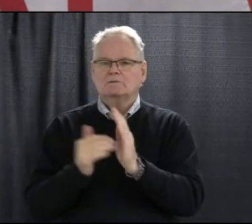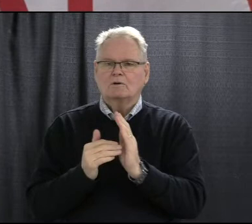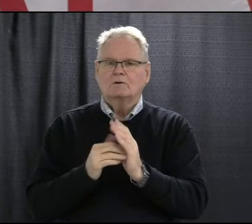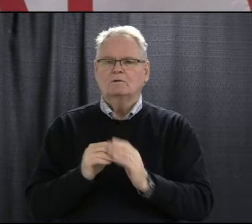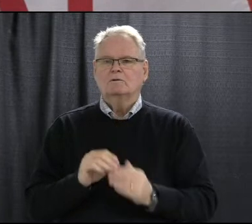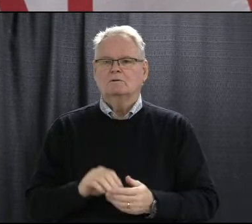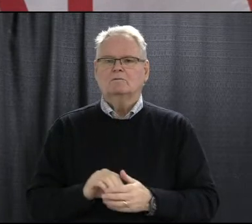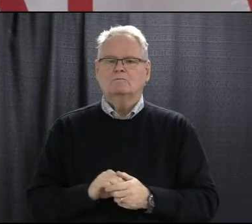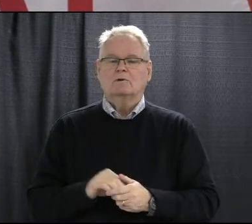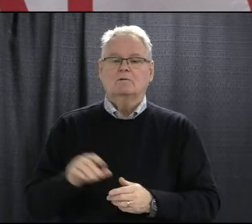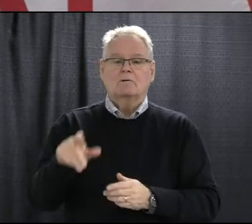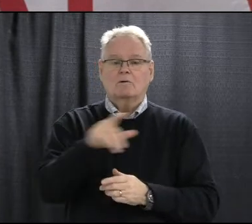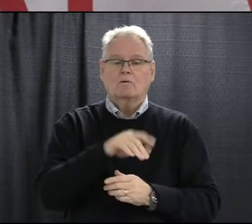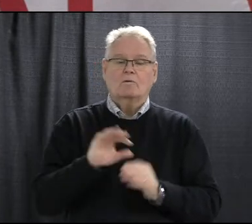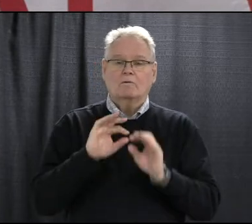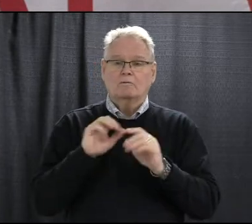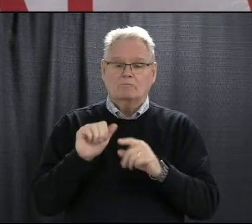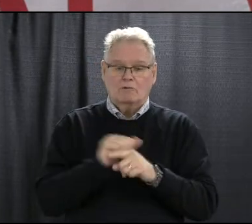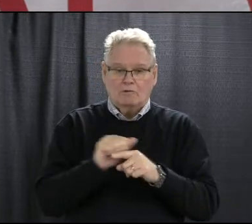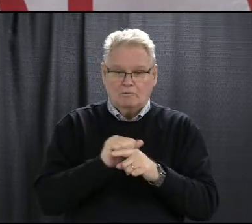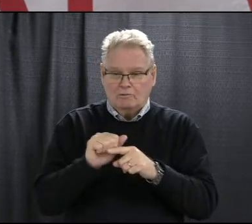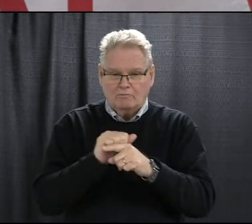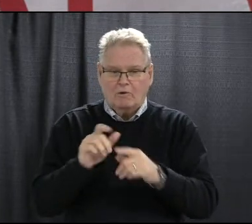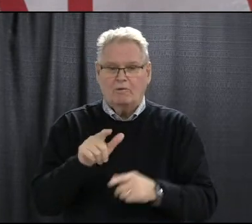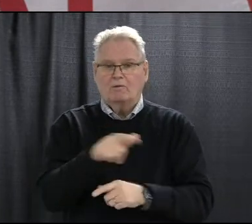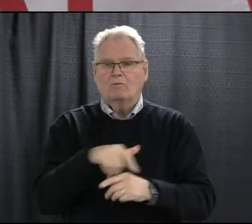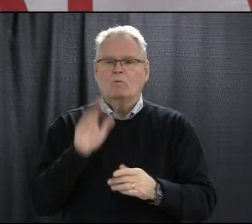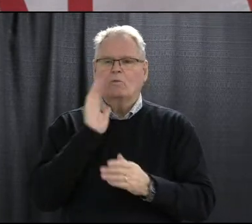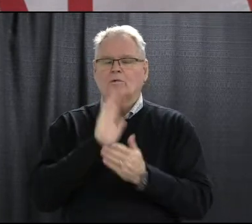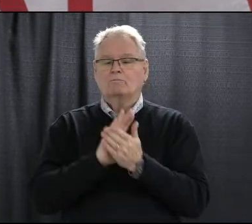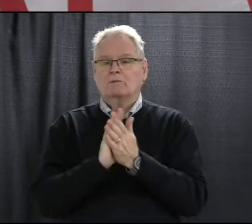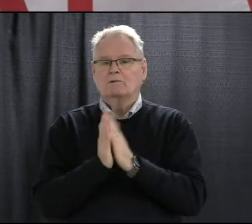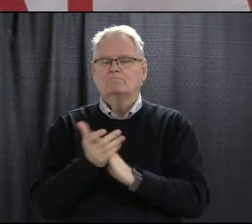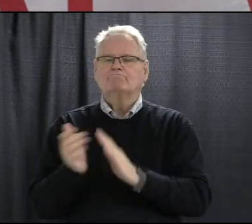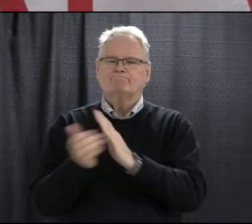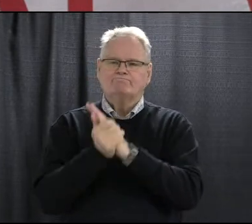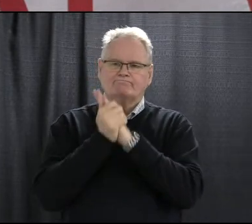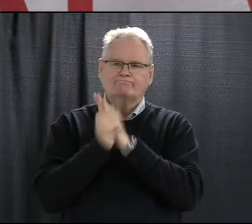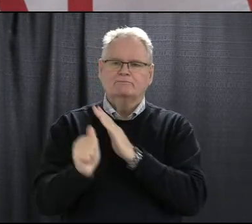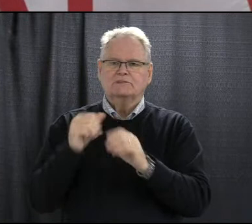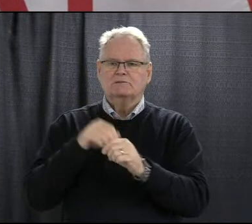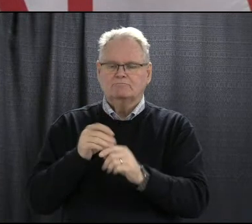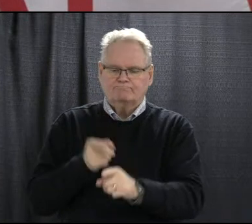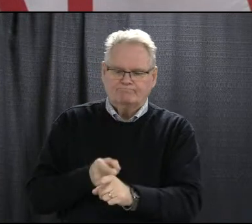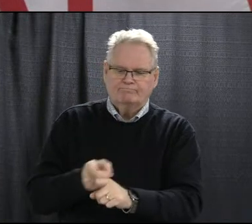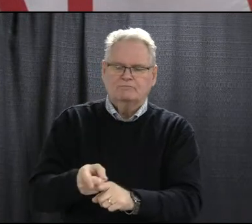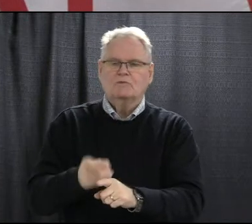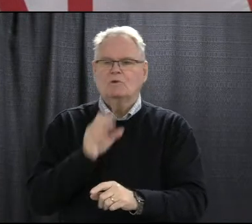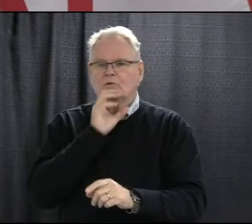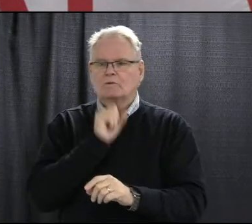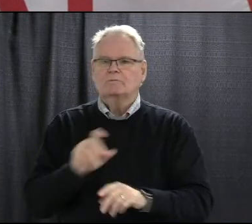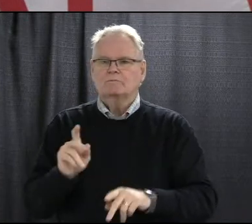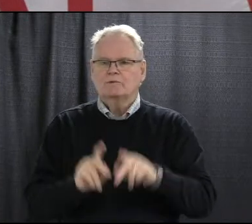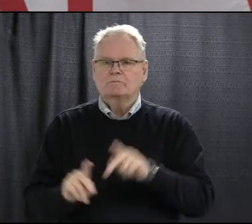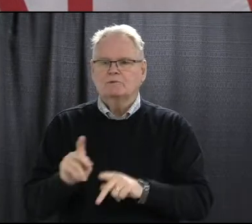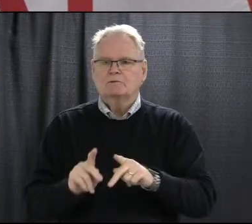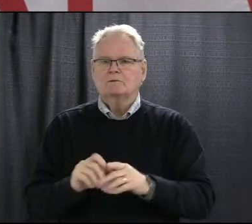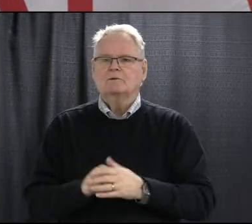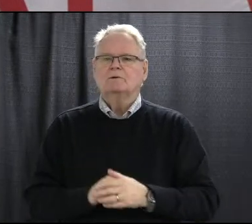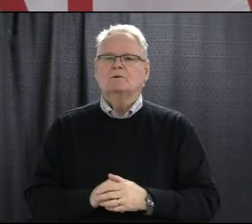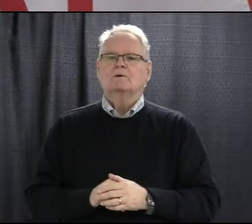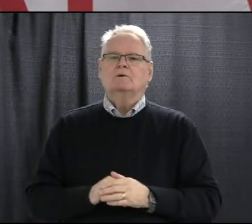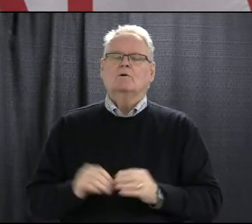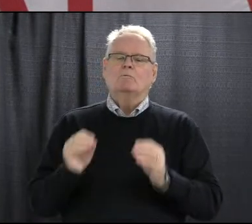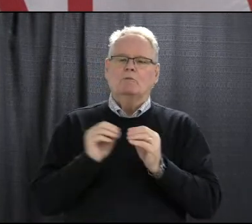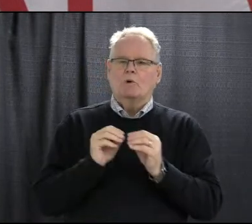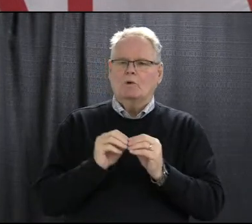required. The new training will provide physicians with additional knowledge and skills needed to provide high-quality care to